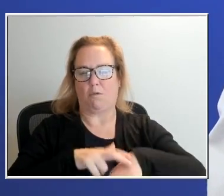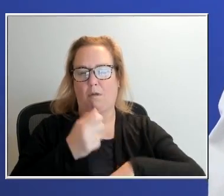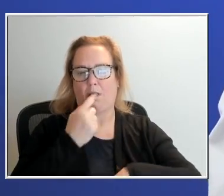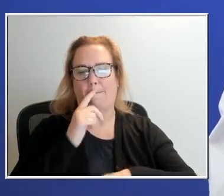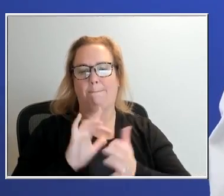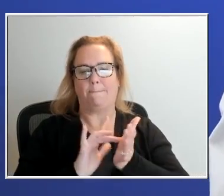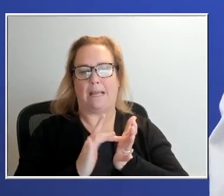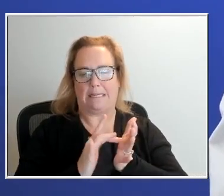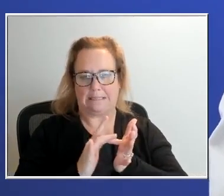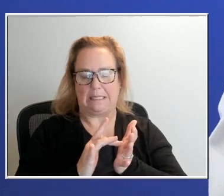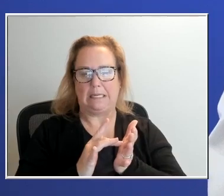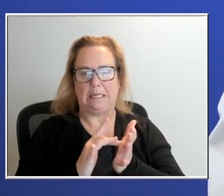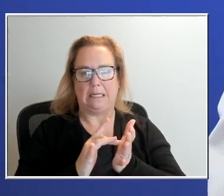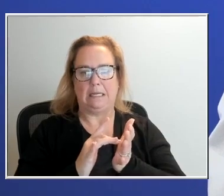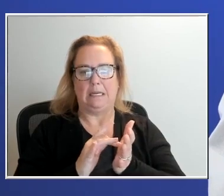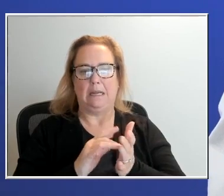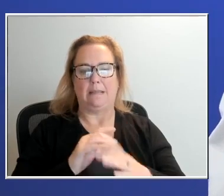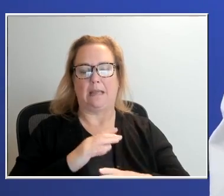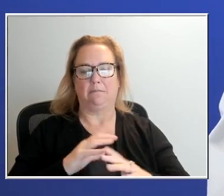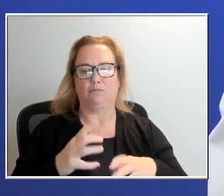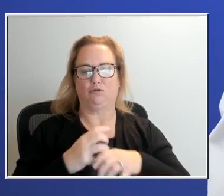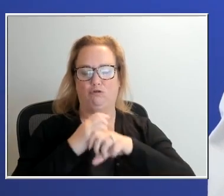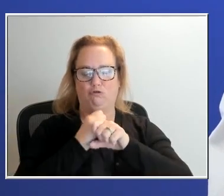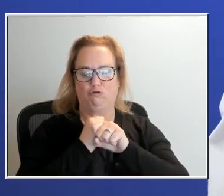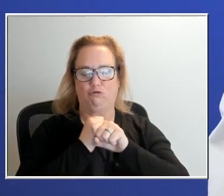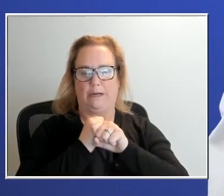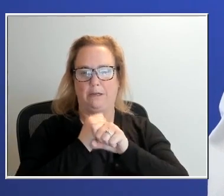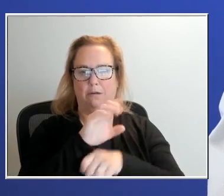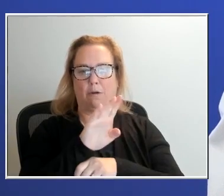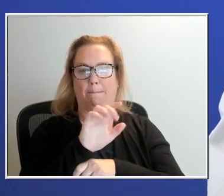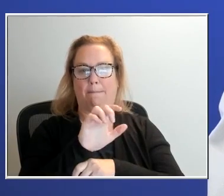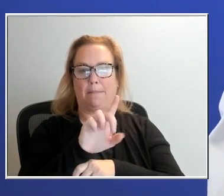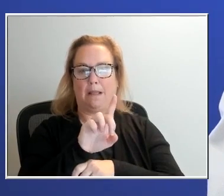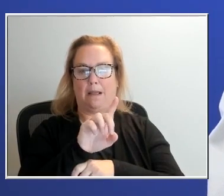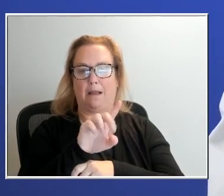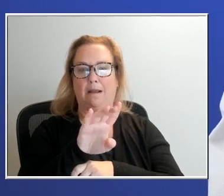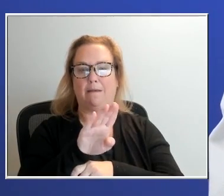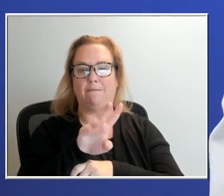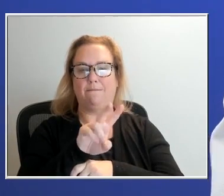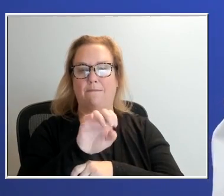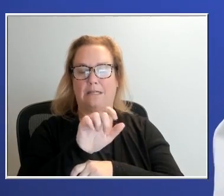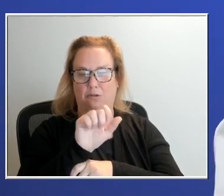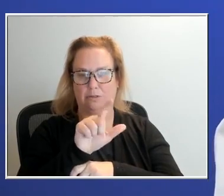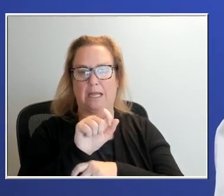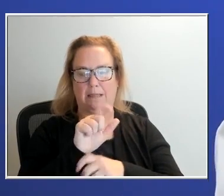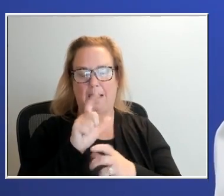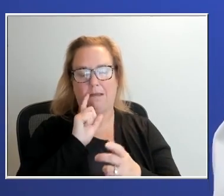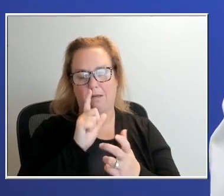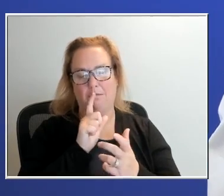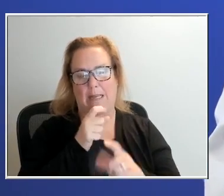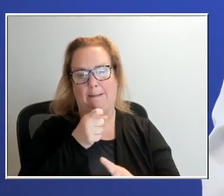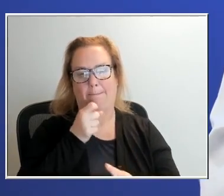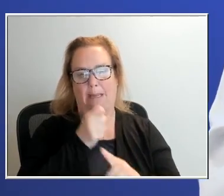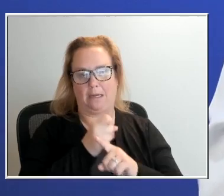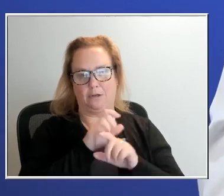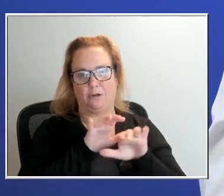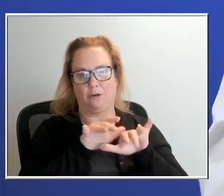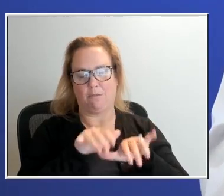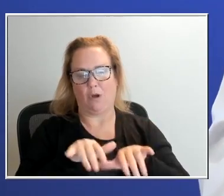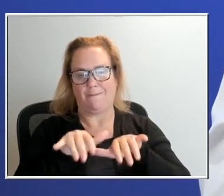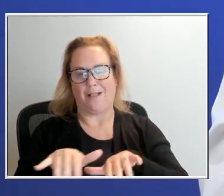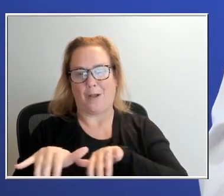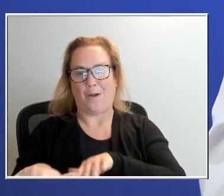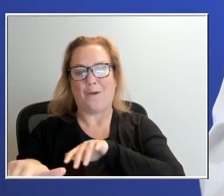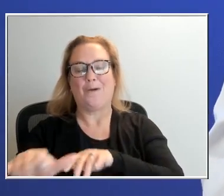they're vasoconstrictors, meaning that they constrict blood vessels, and that can impact cerebral blood flow, and cerebral blood flow in theory can impact cognition.